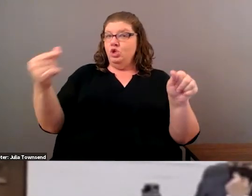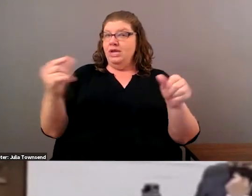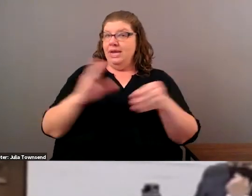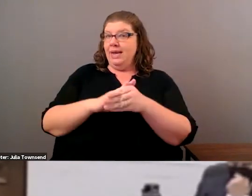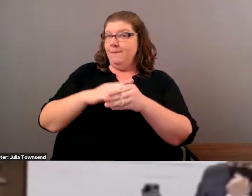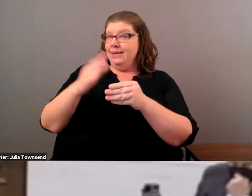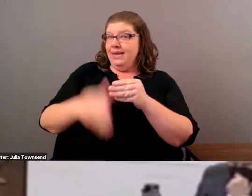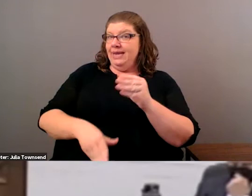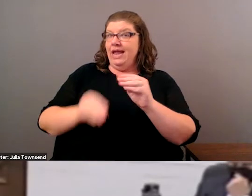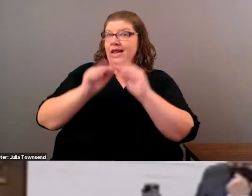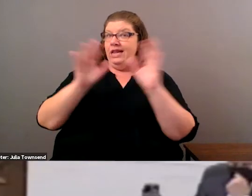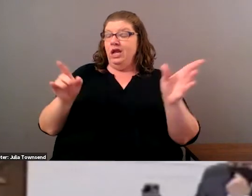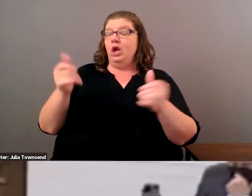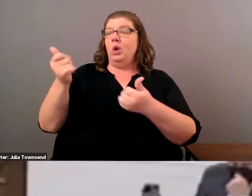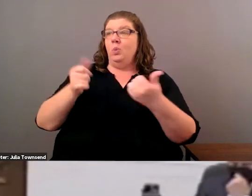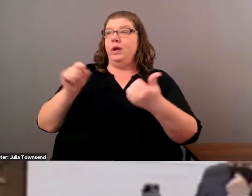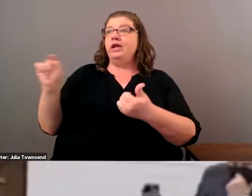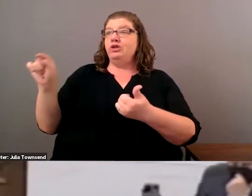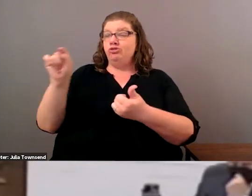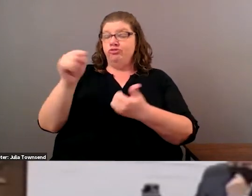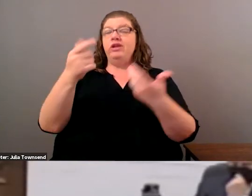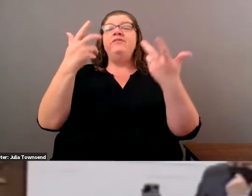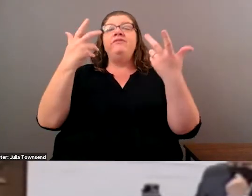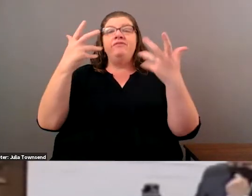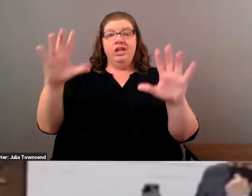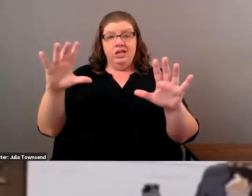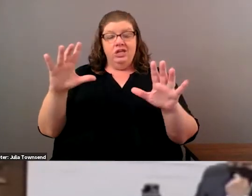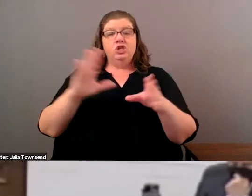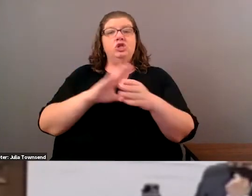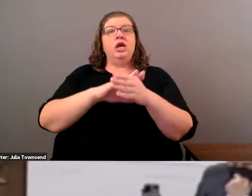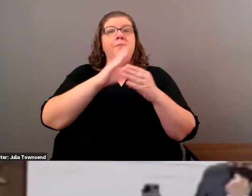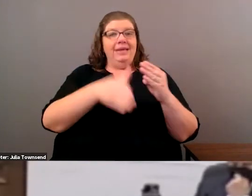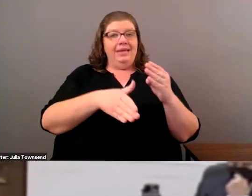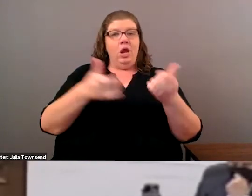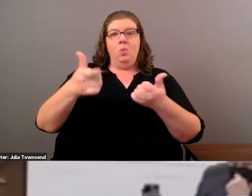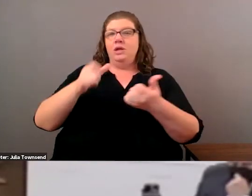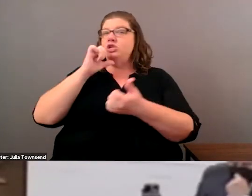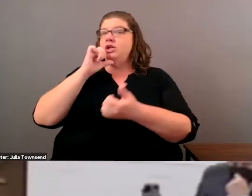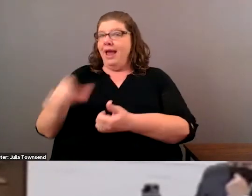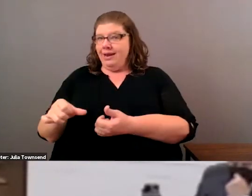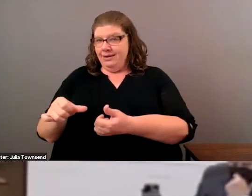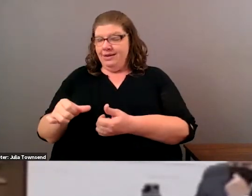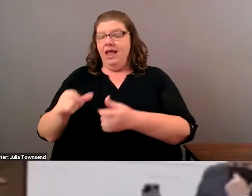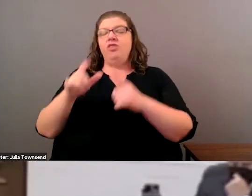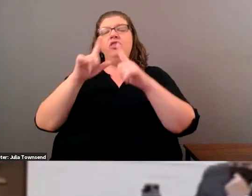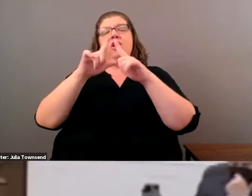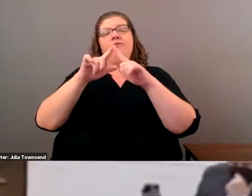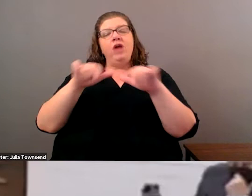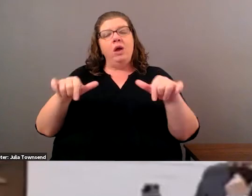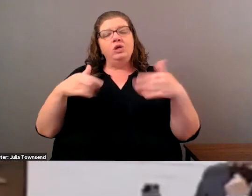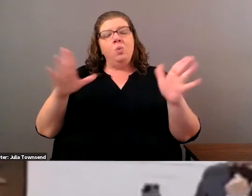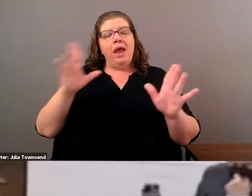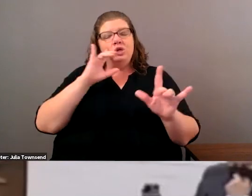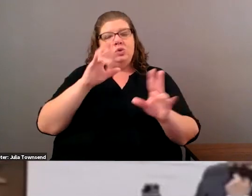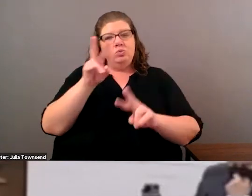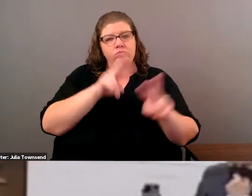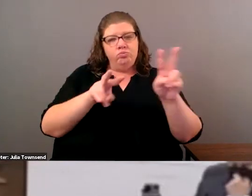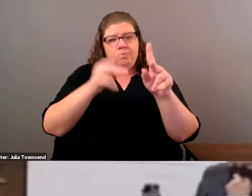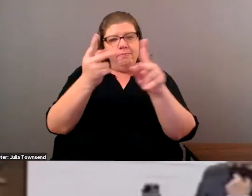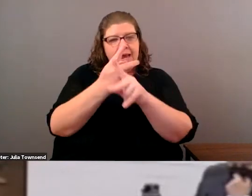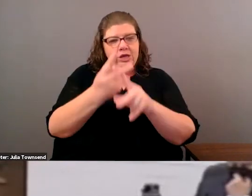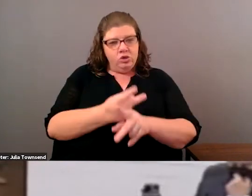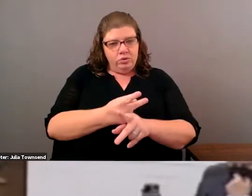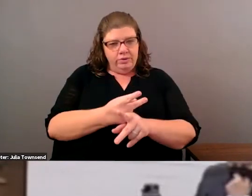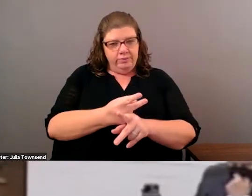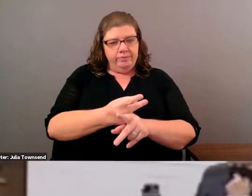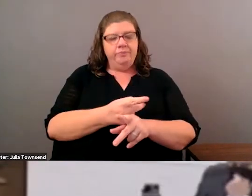which students had completed that and which hadn't. And there were various measures regarding that. So we took that. And then the